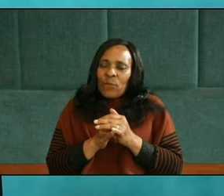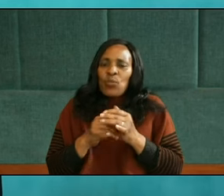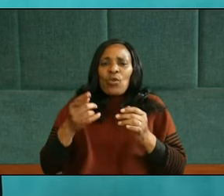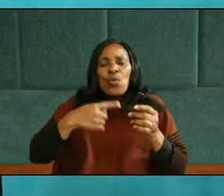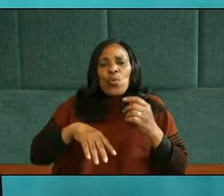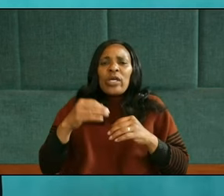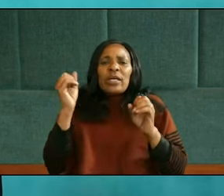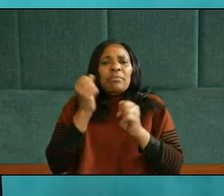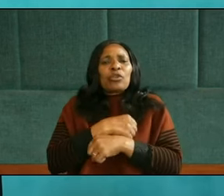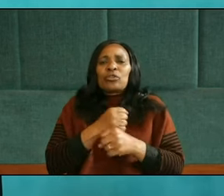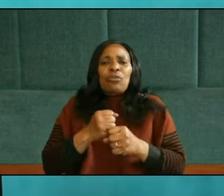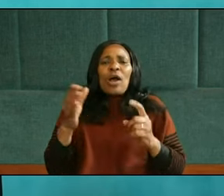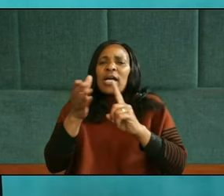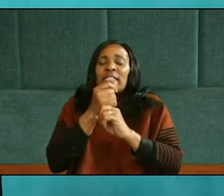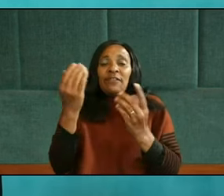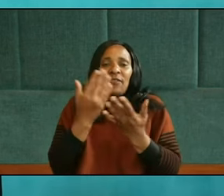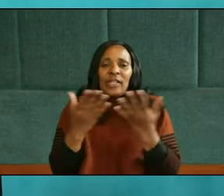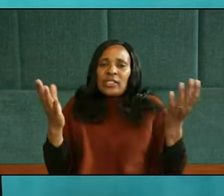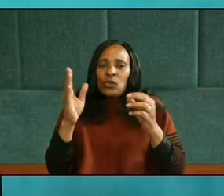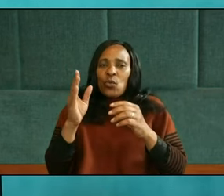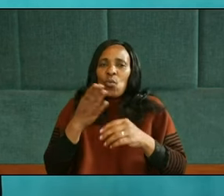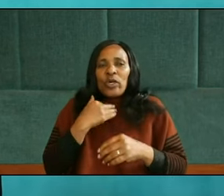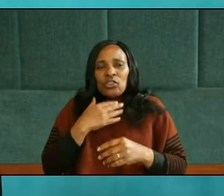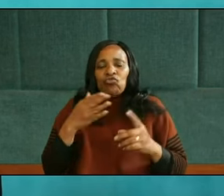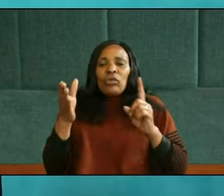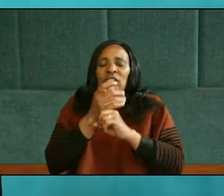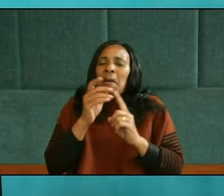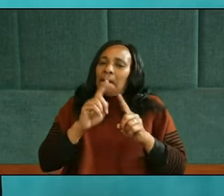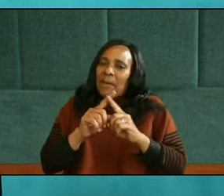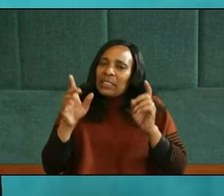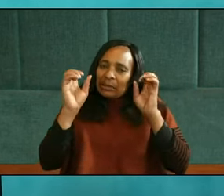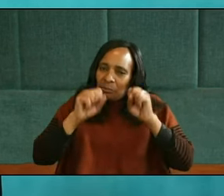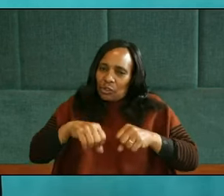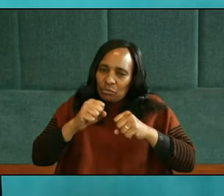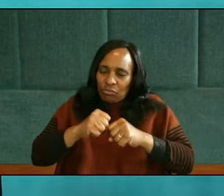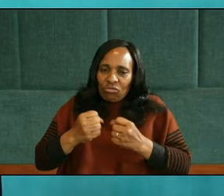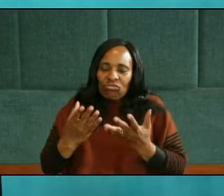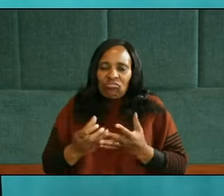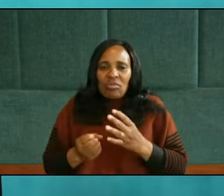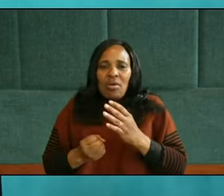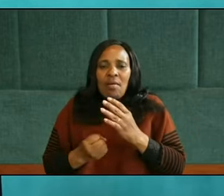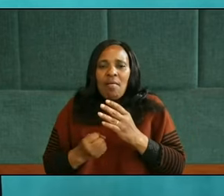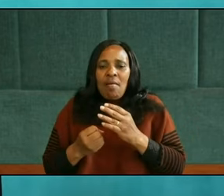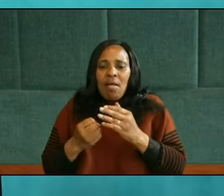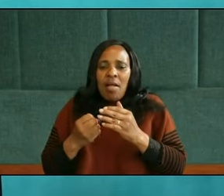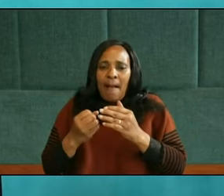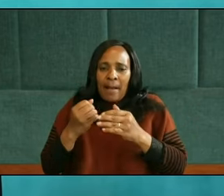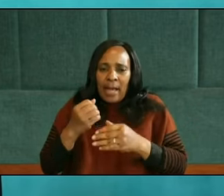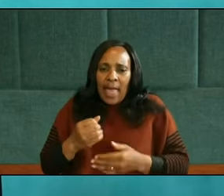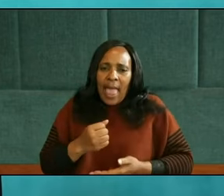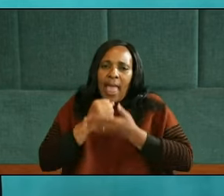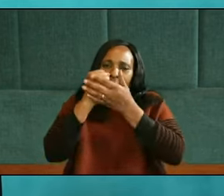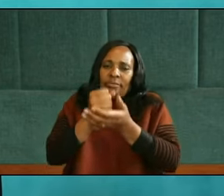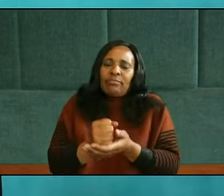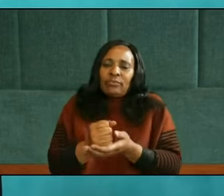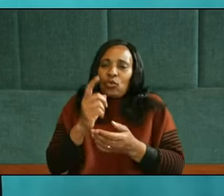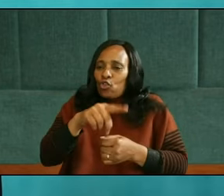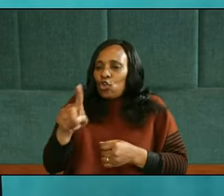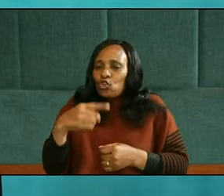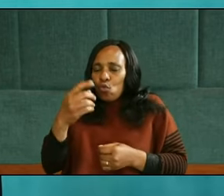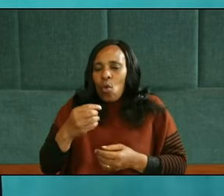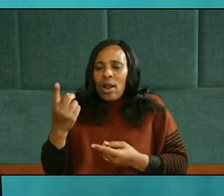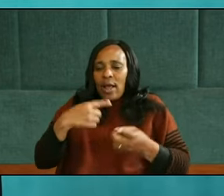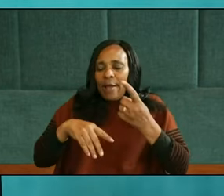we may not be able to achieve the things we want to achieve, but we can lay stone for those who are coming after